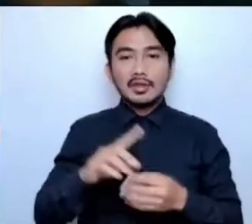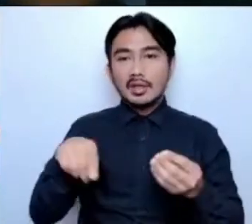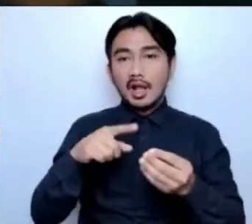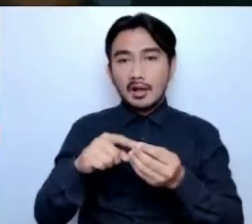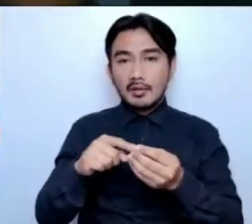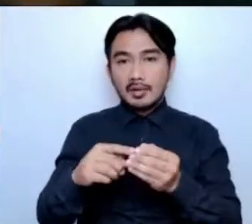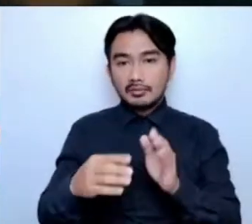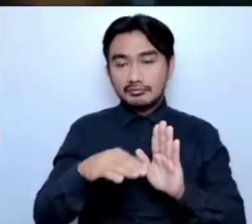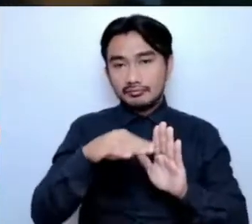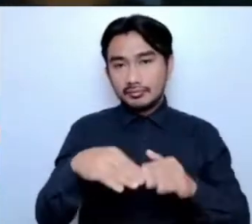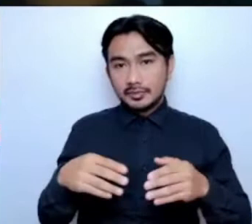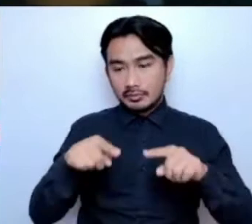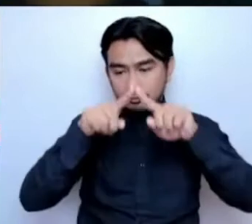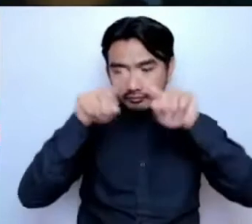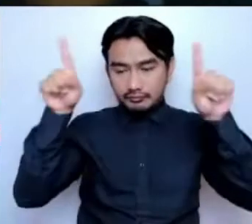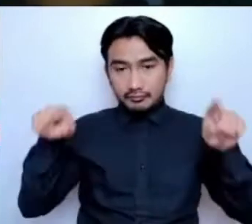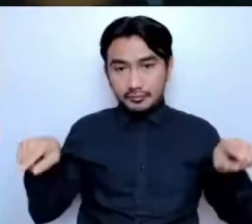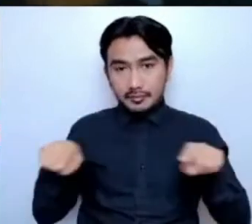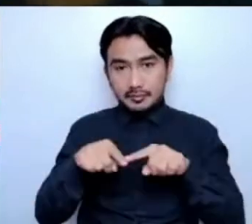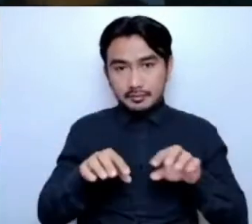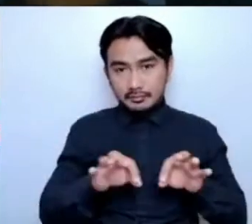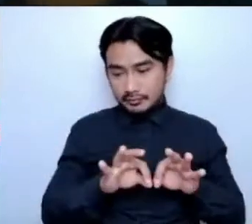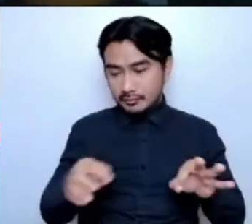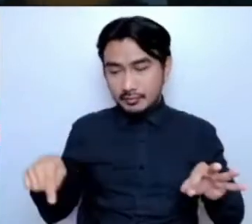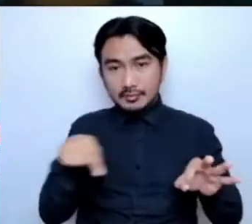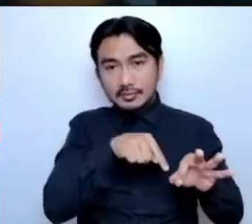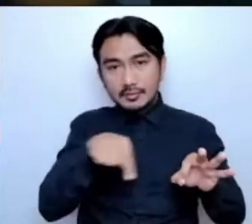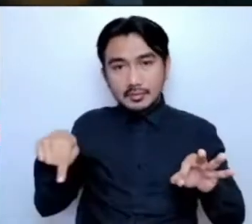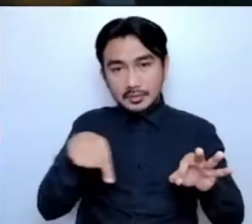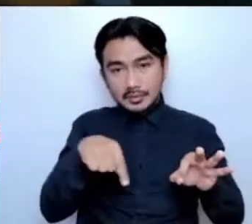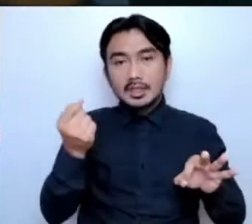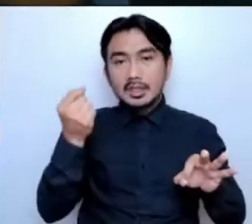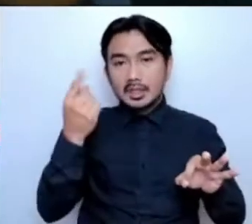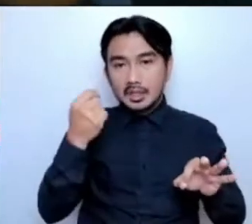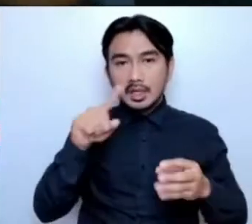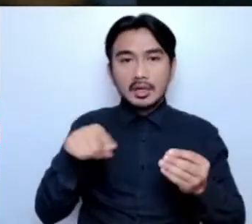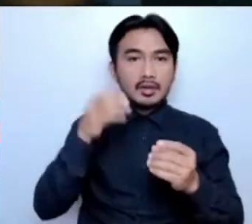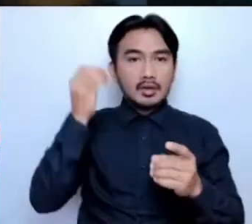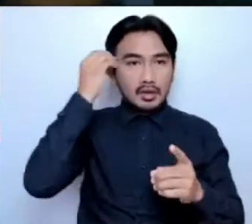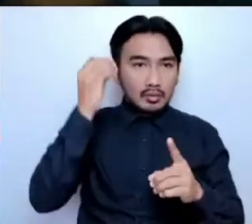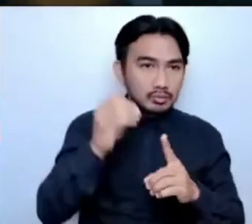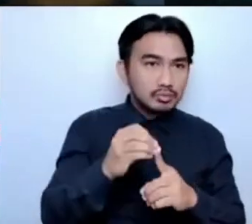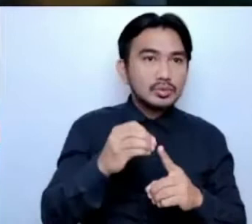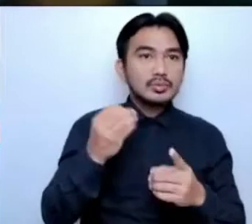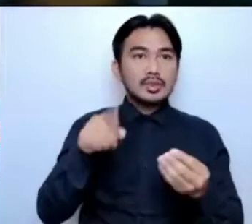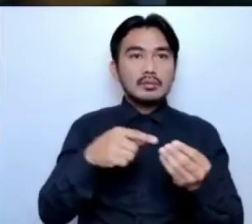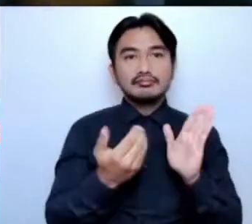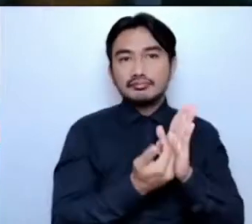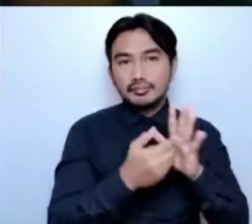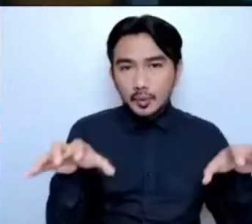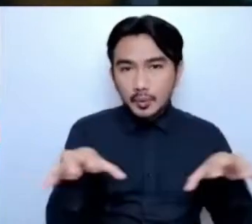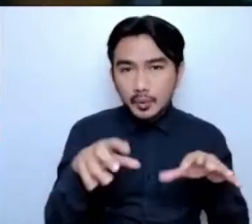the notes below each table can help us understand our objective, our MOV, also our